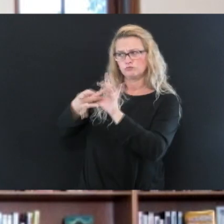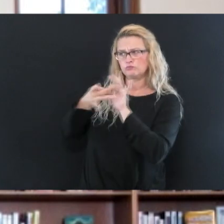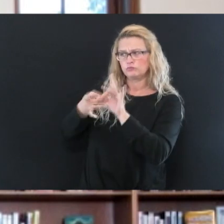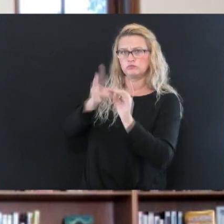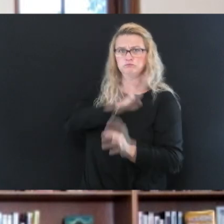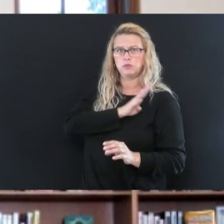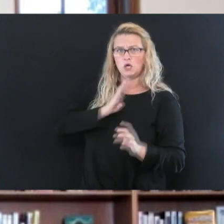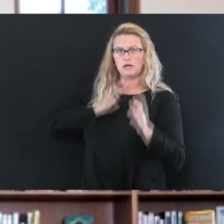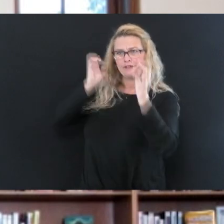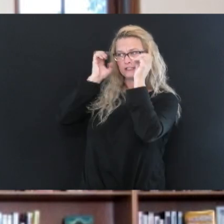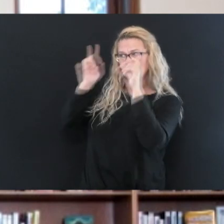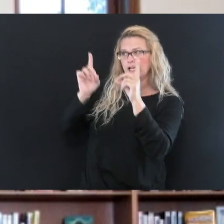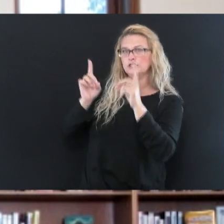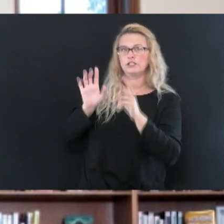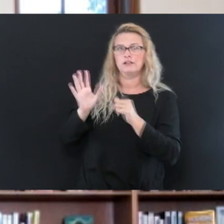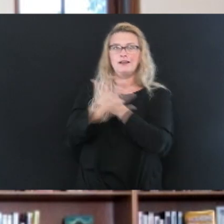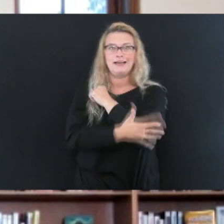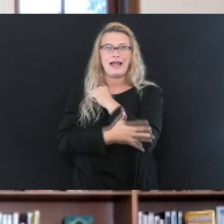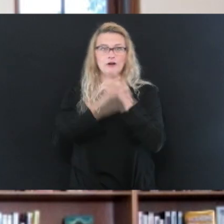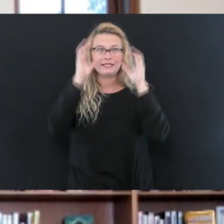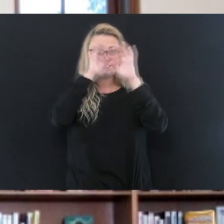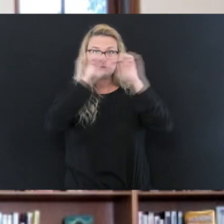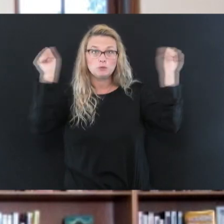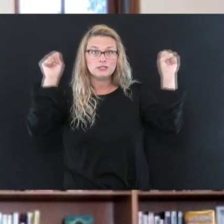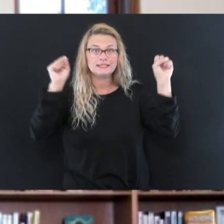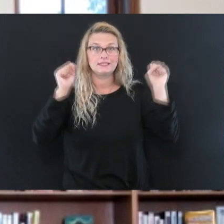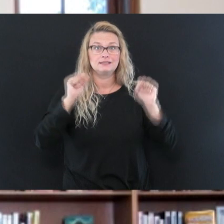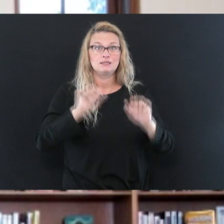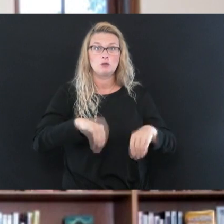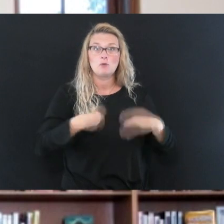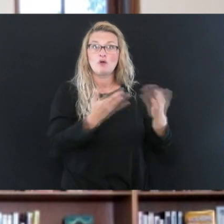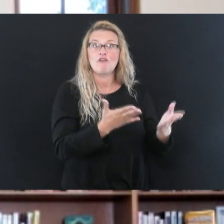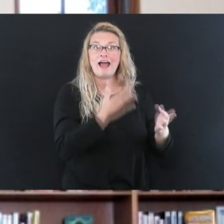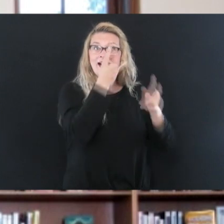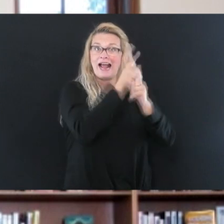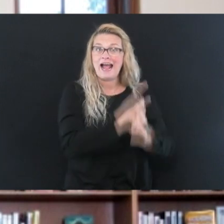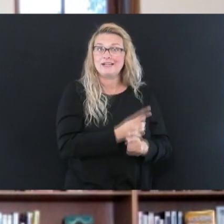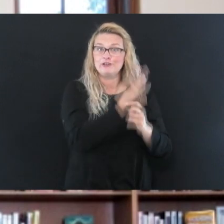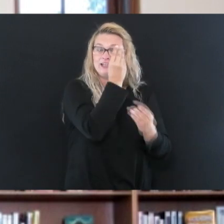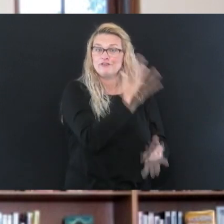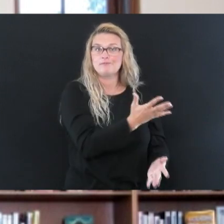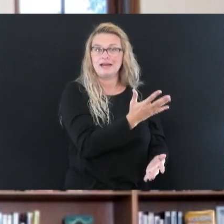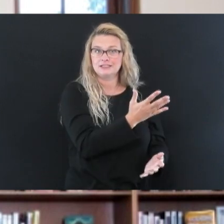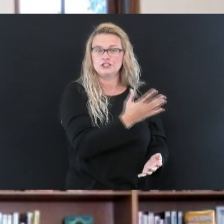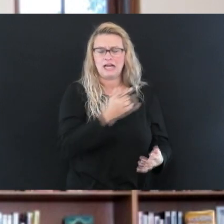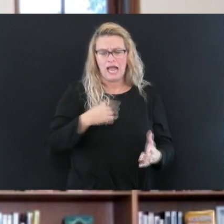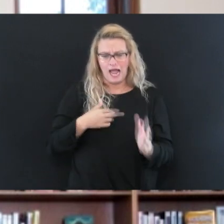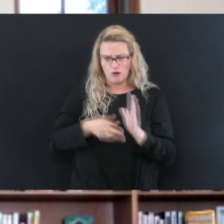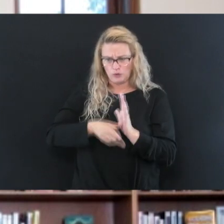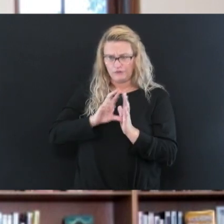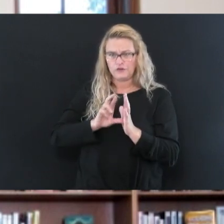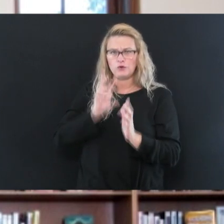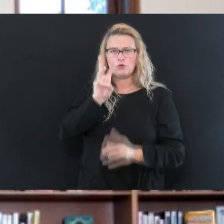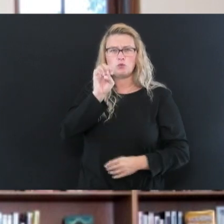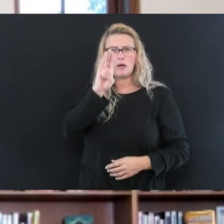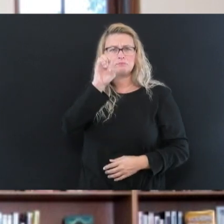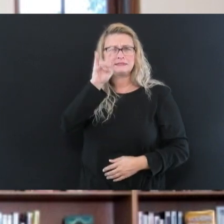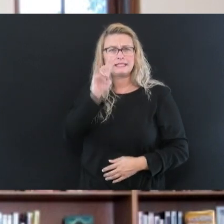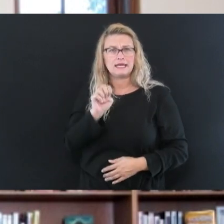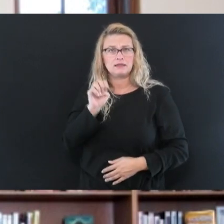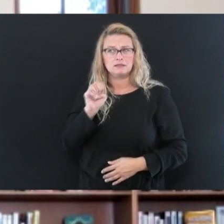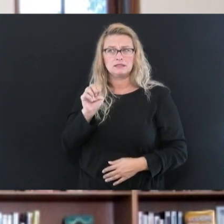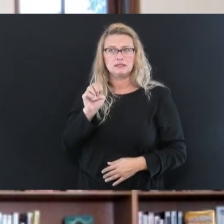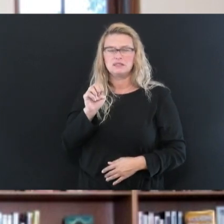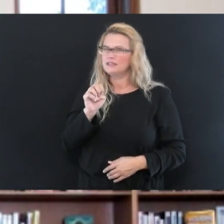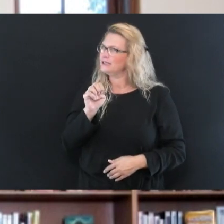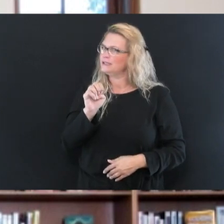county superintendents, to provide accurate data for people to be aware of. So I've reviewed this website. We have all reviewed it, but